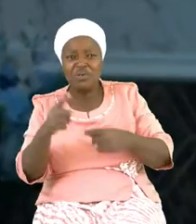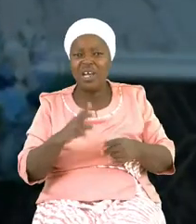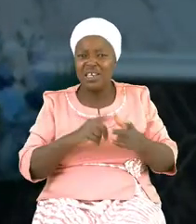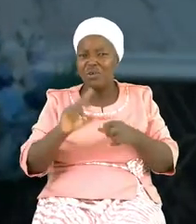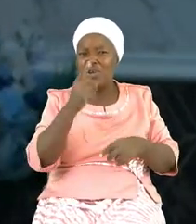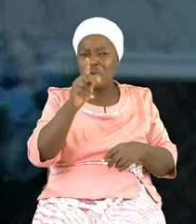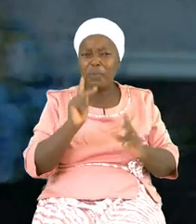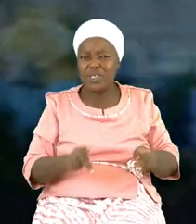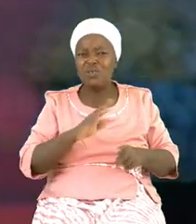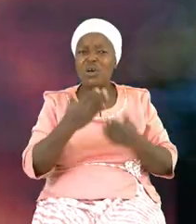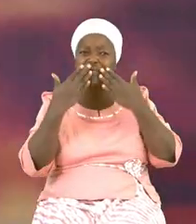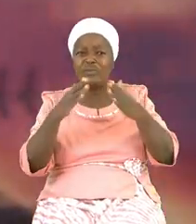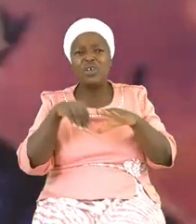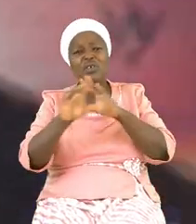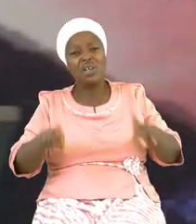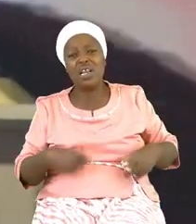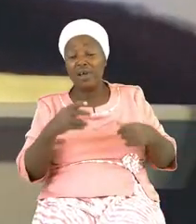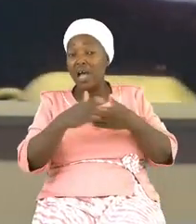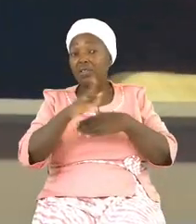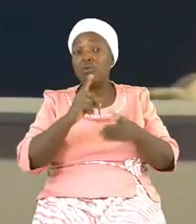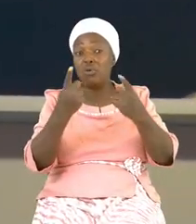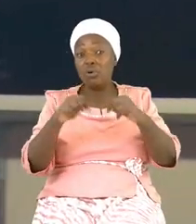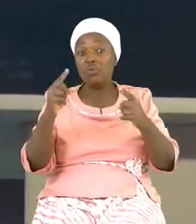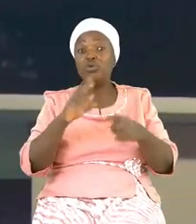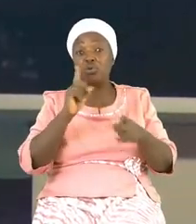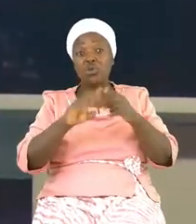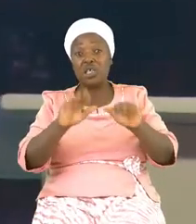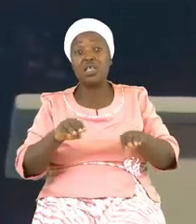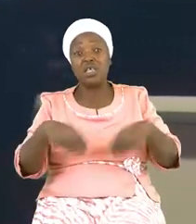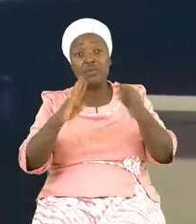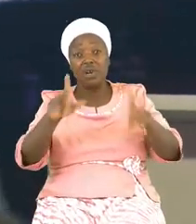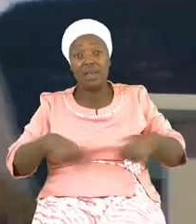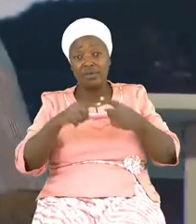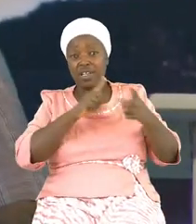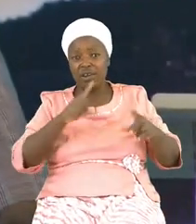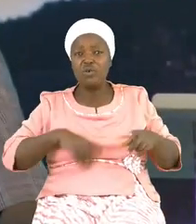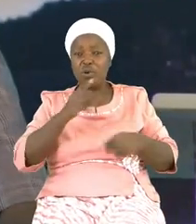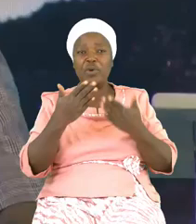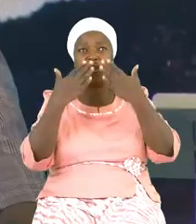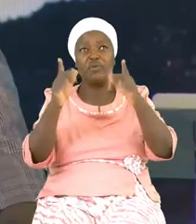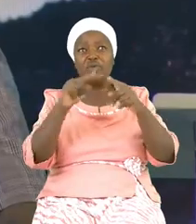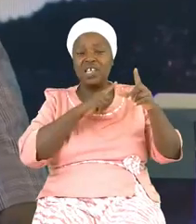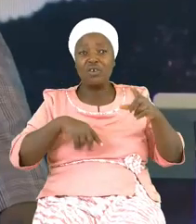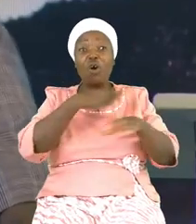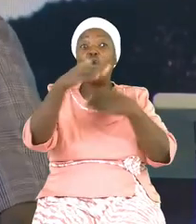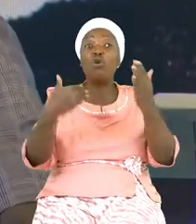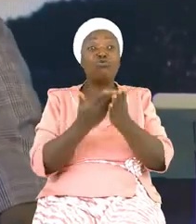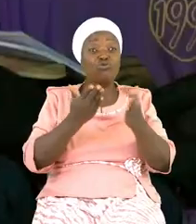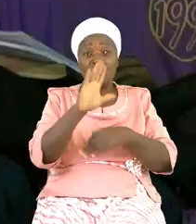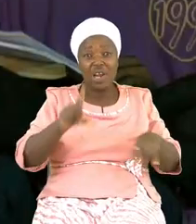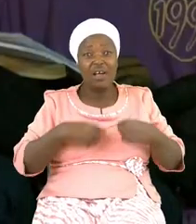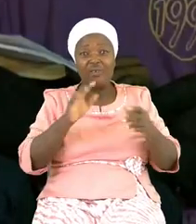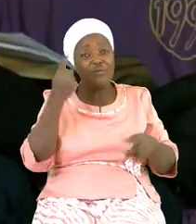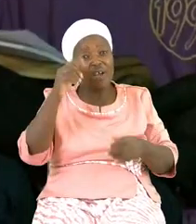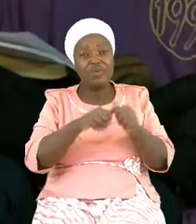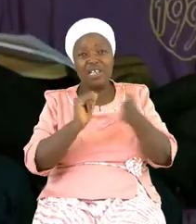your life, after you come to give your life to the Lord, you'll be grateful to the Lord for everything that happens in